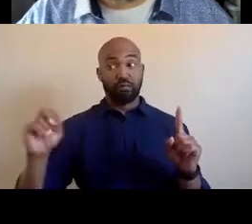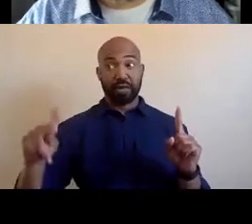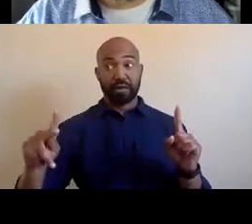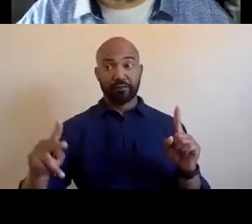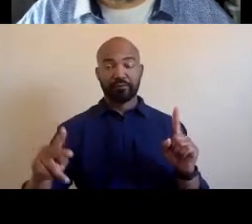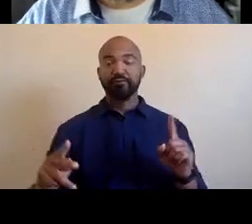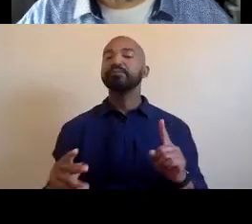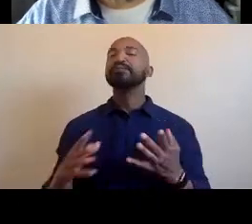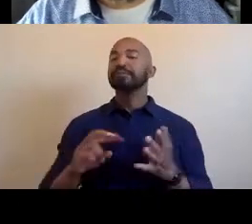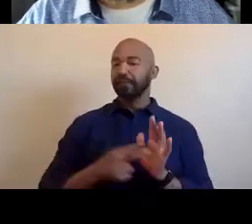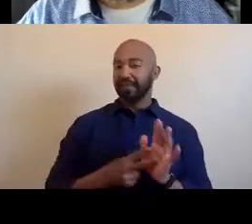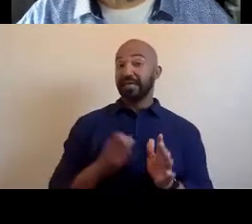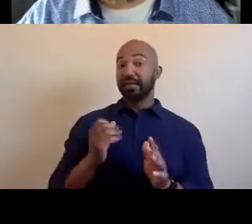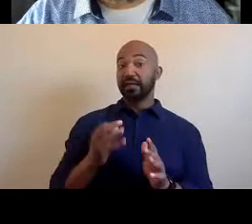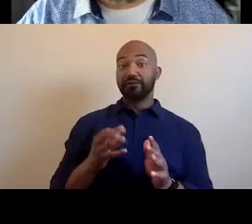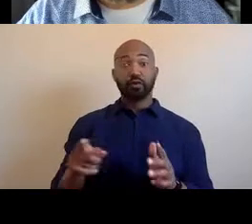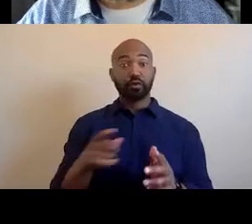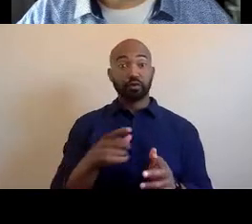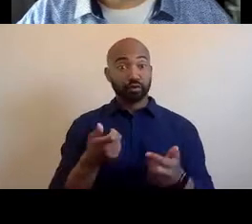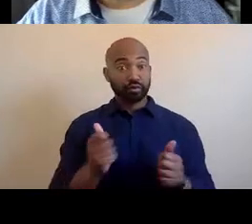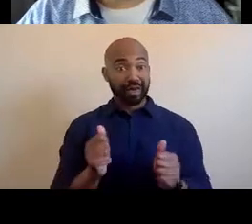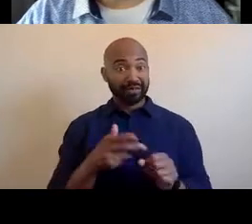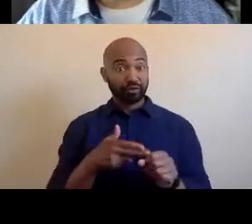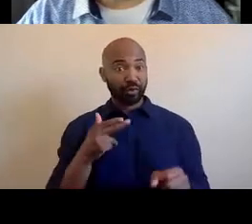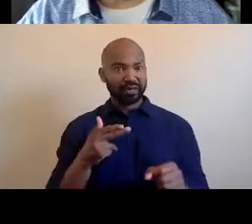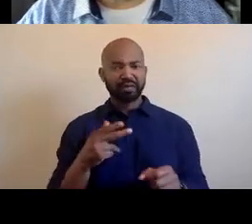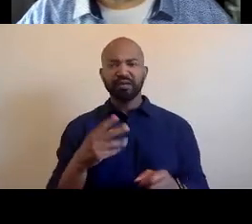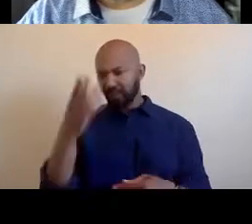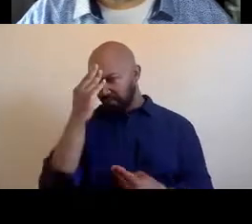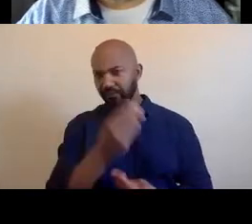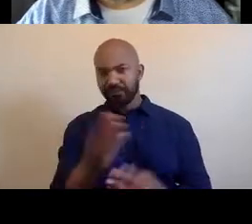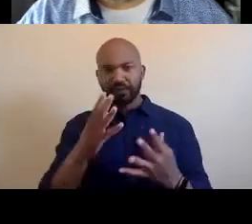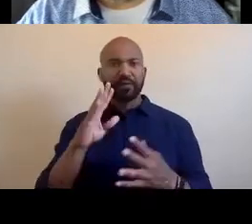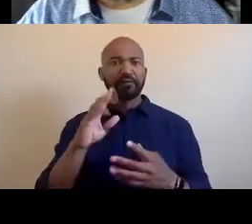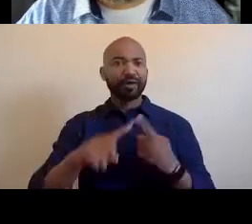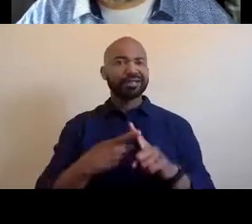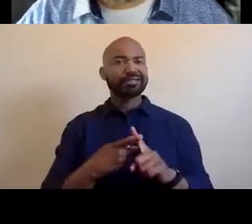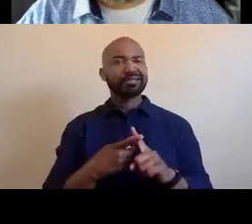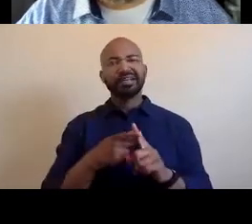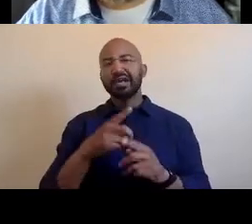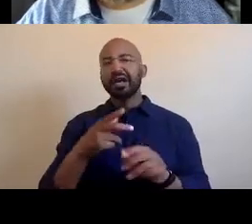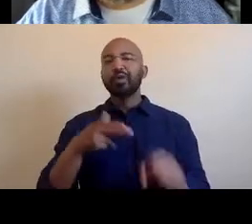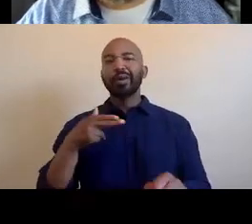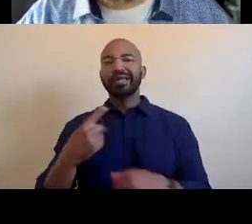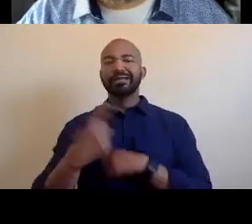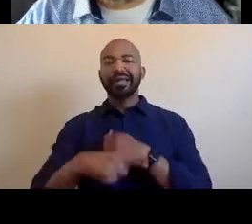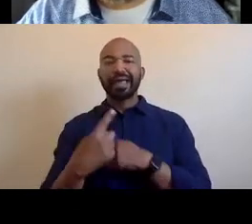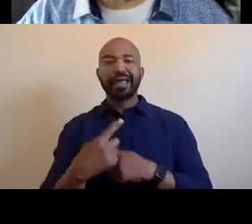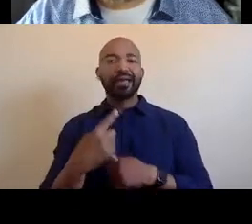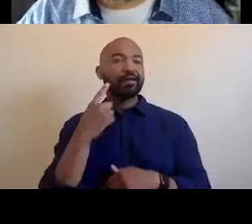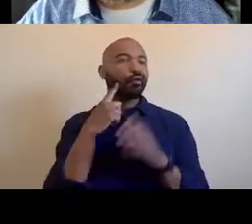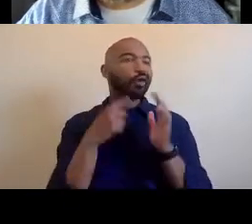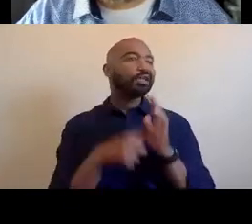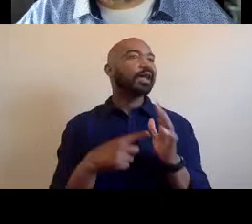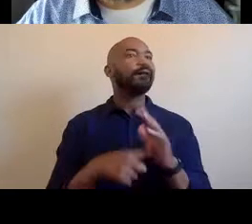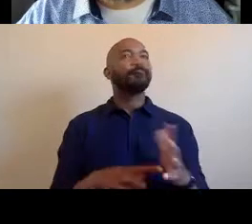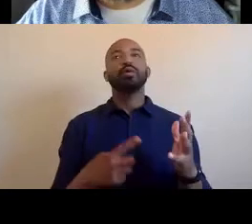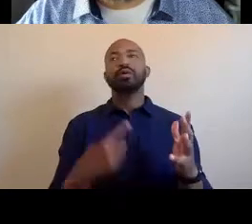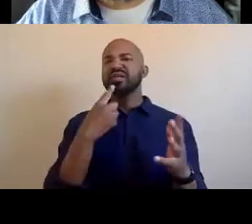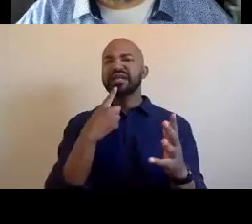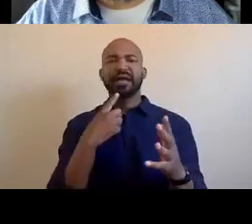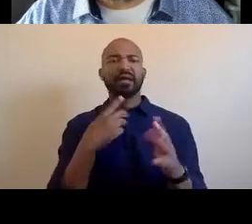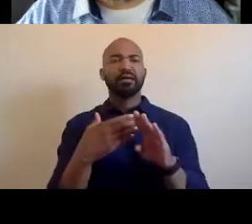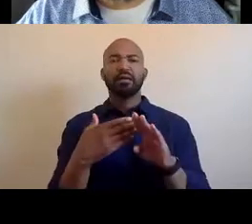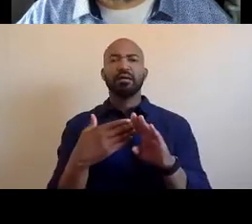their friends know that they have a quit date or that they're hoping to quit smoking, by September or by their